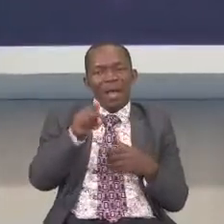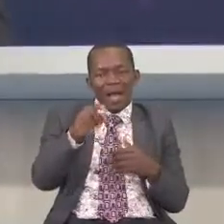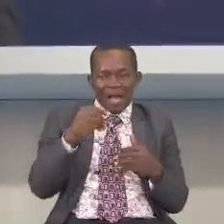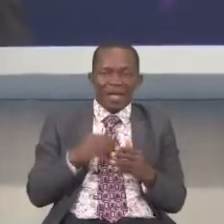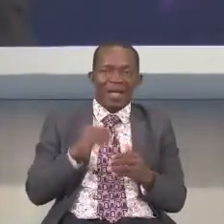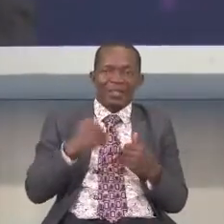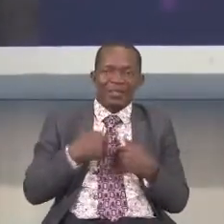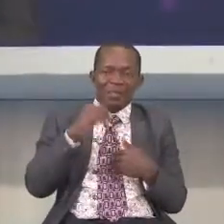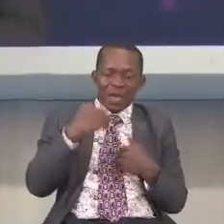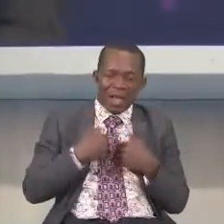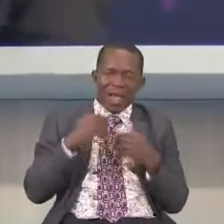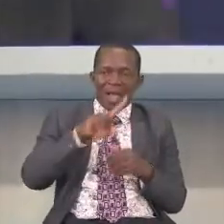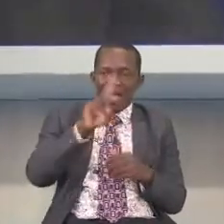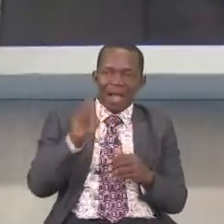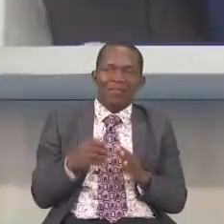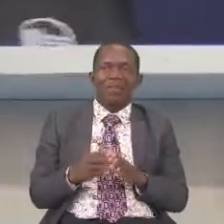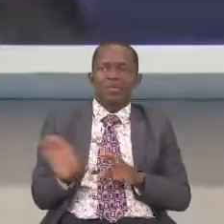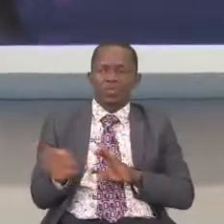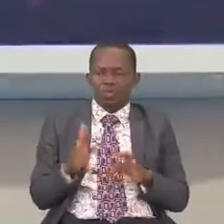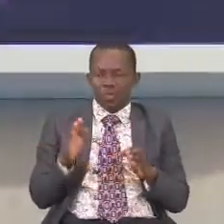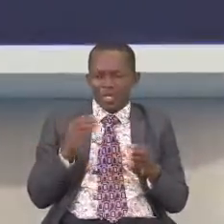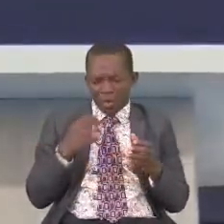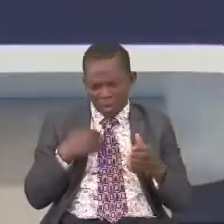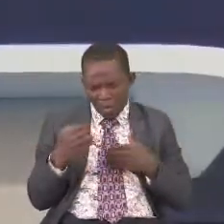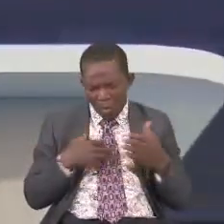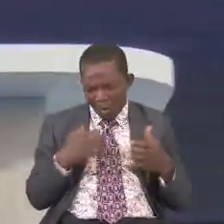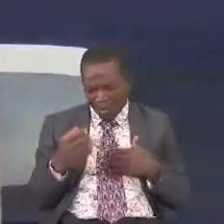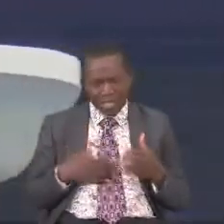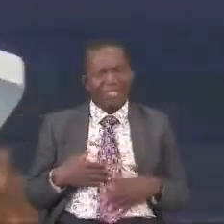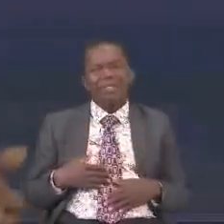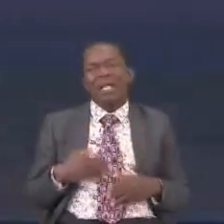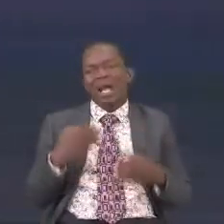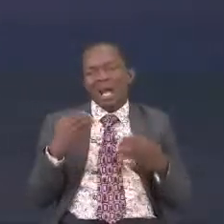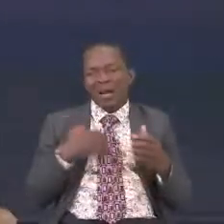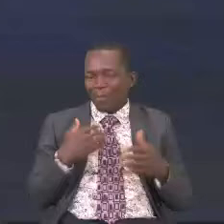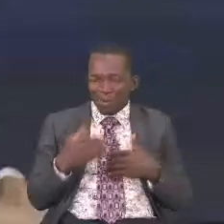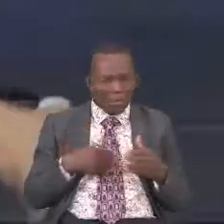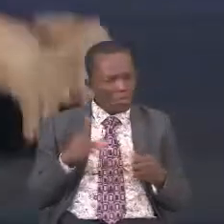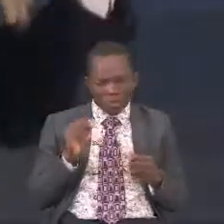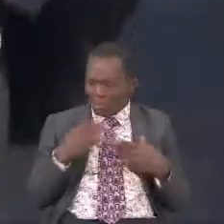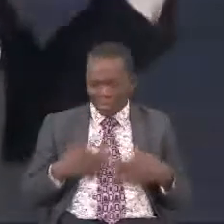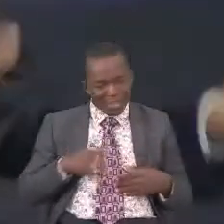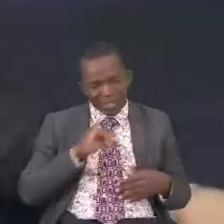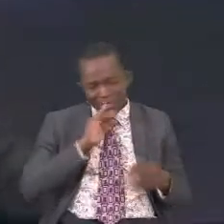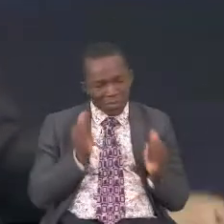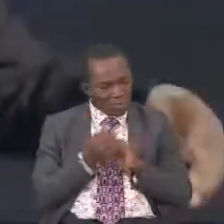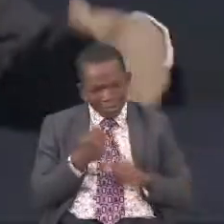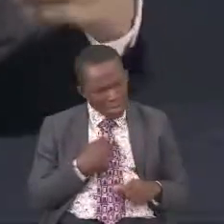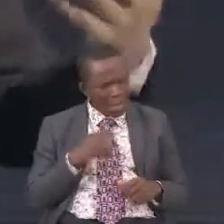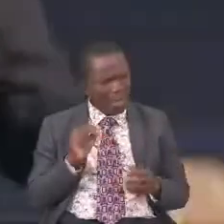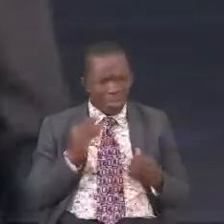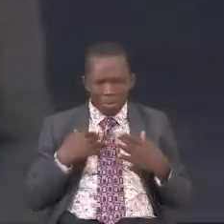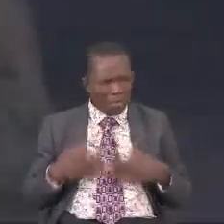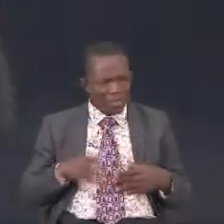is complaining and murmuring? I'm alone, nobody is with me, they are not contributing money, and they are not helping, I'm